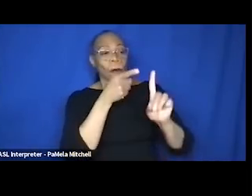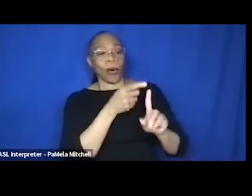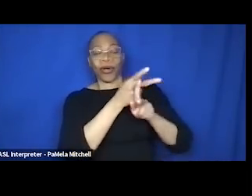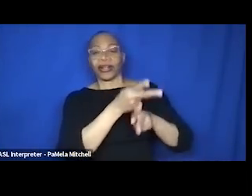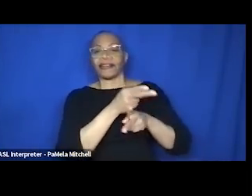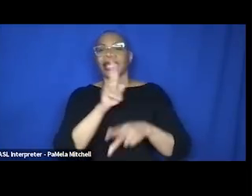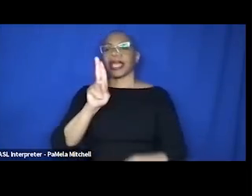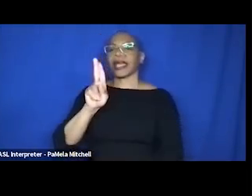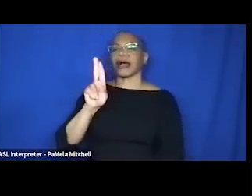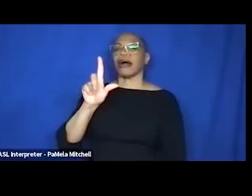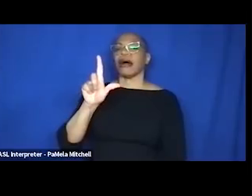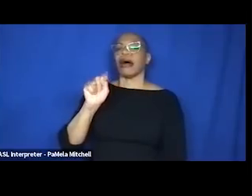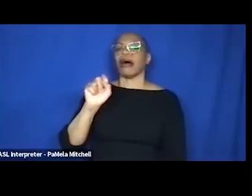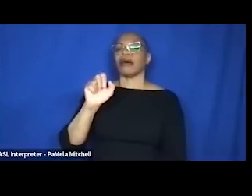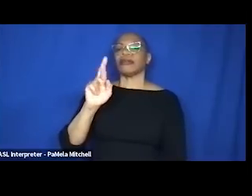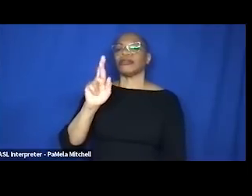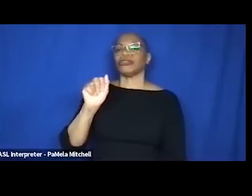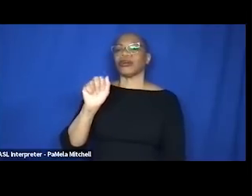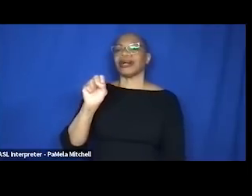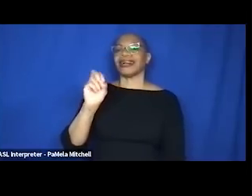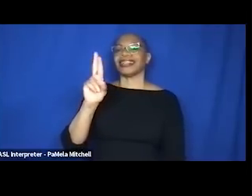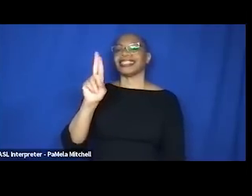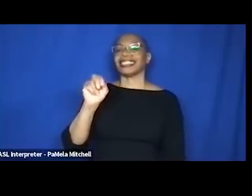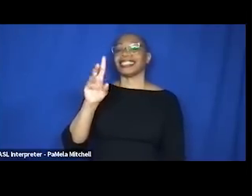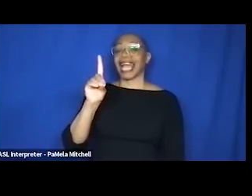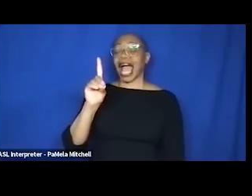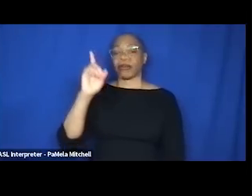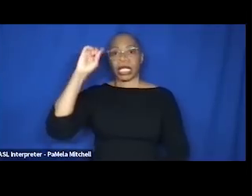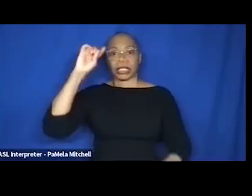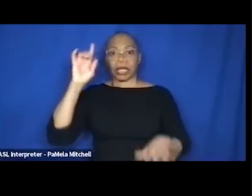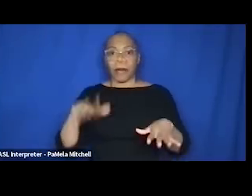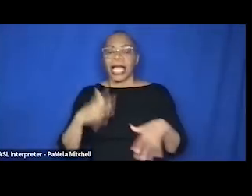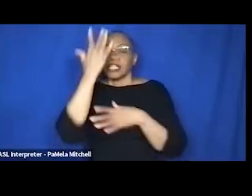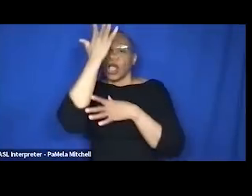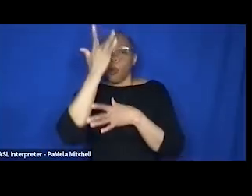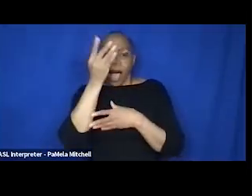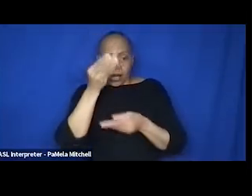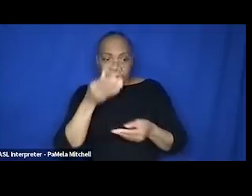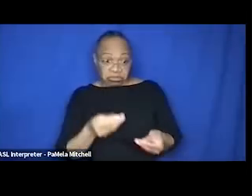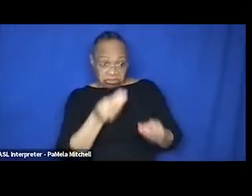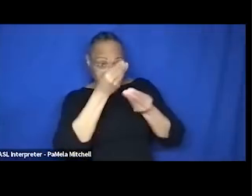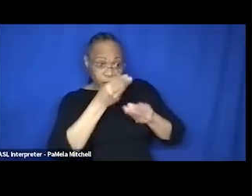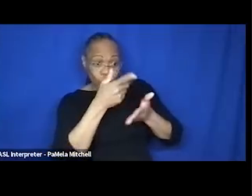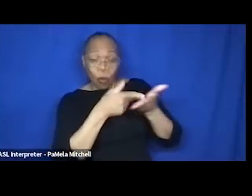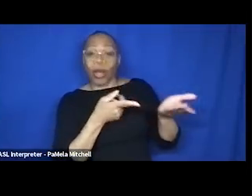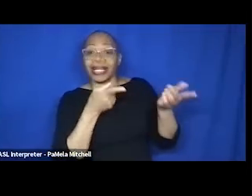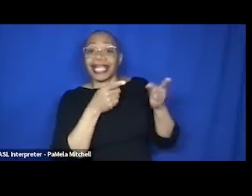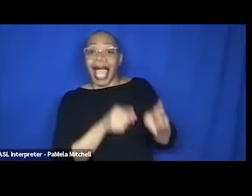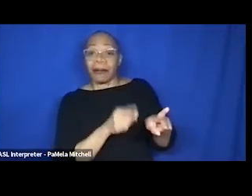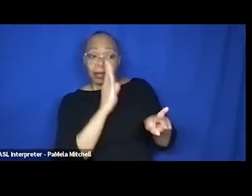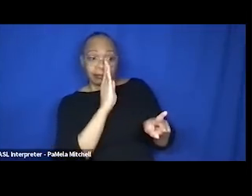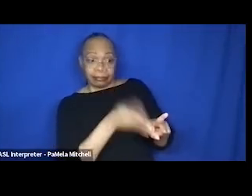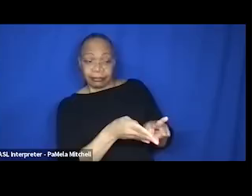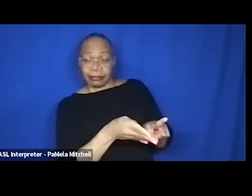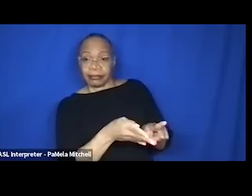also, which is really amazing because we can let them know if anything's going on directly right then and there. And of course, if